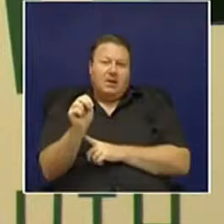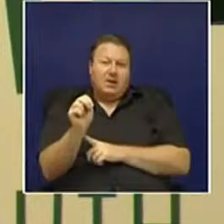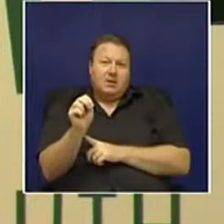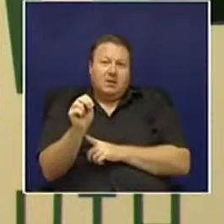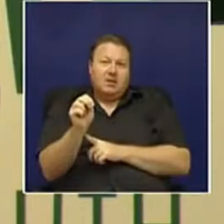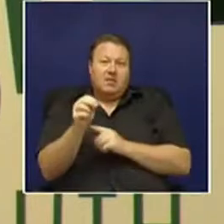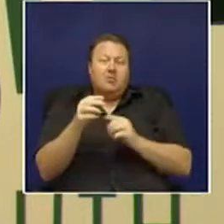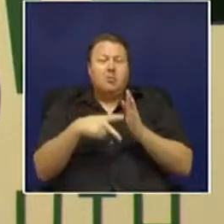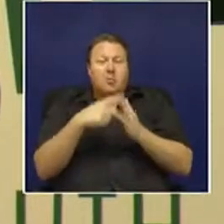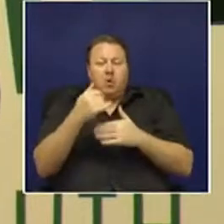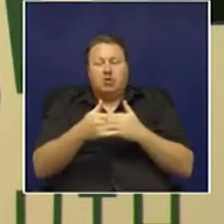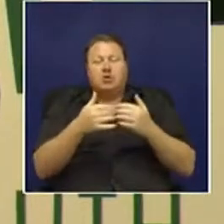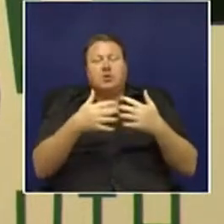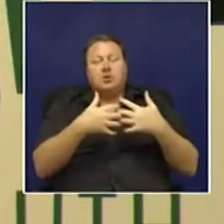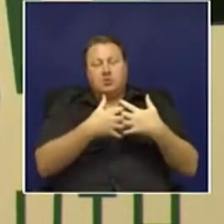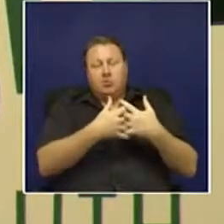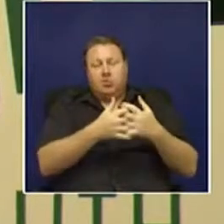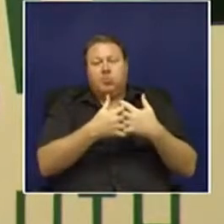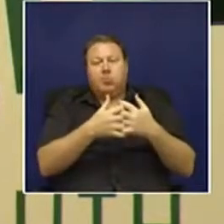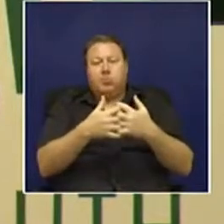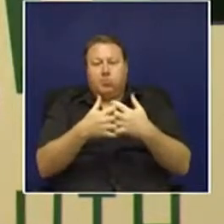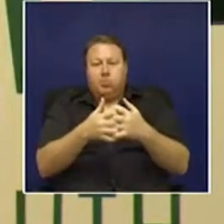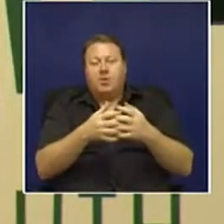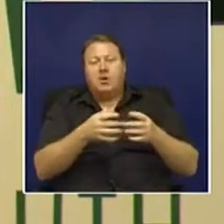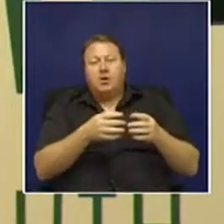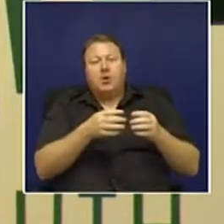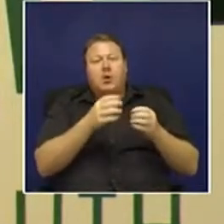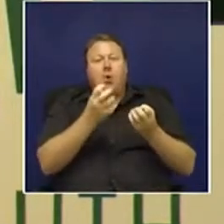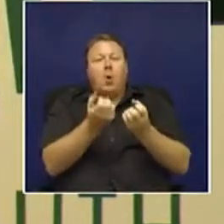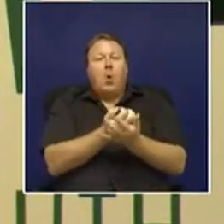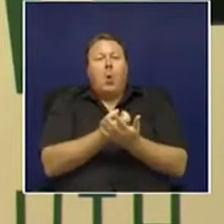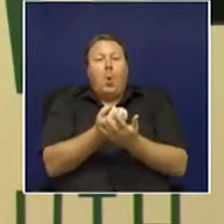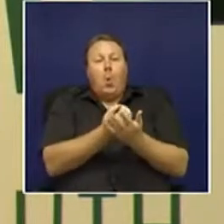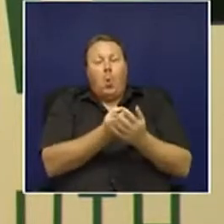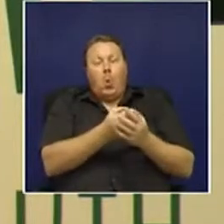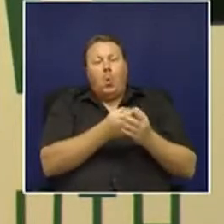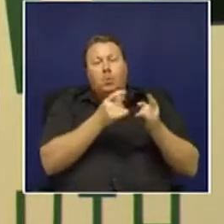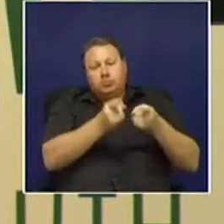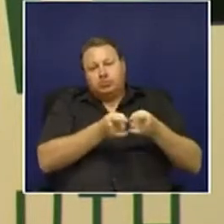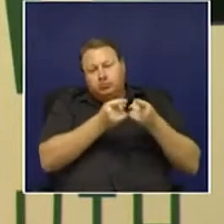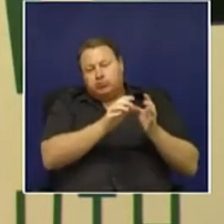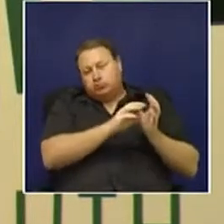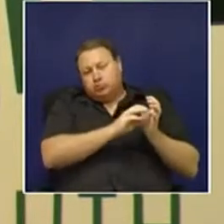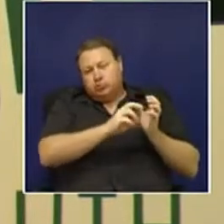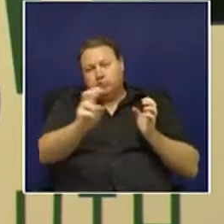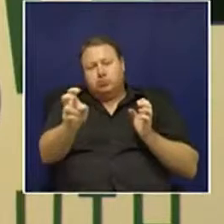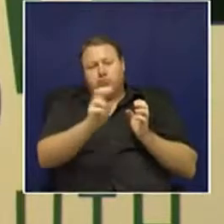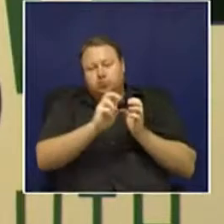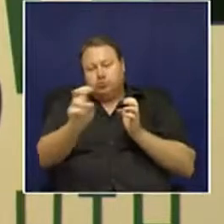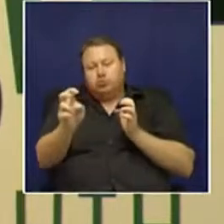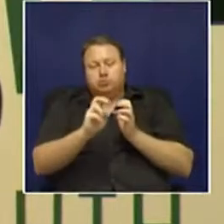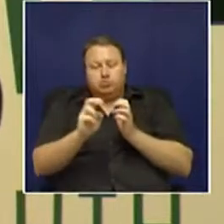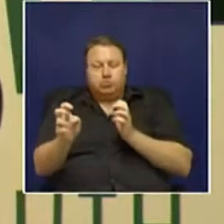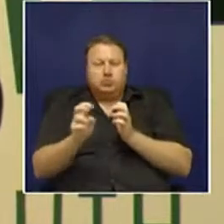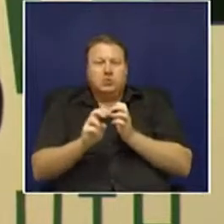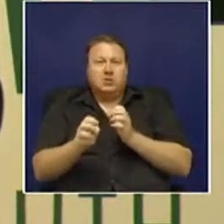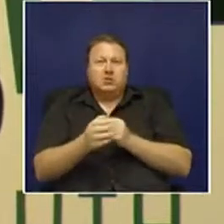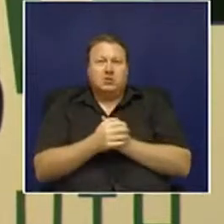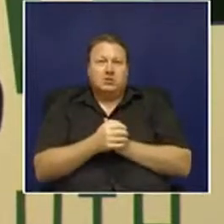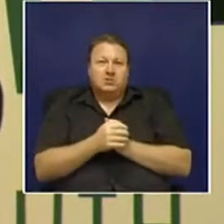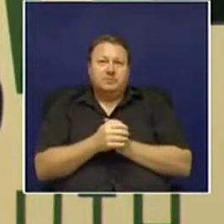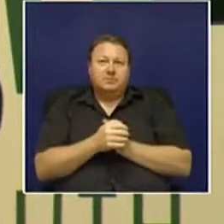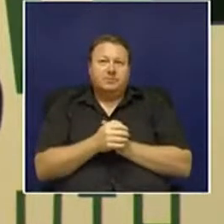projects, which will restore rail capacity to 7 million tons for coal line and 60 million tons for the iron ore